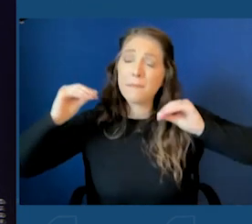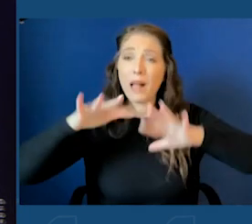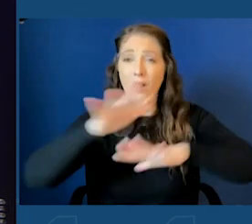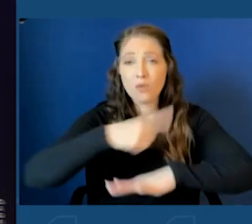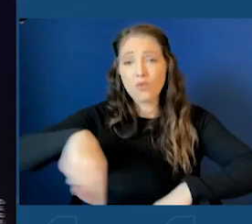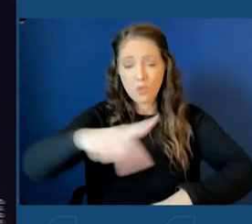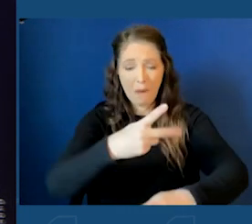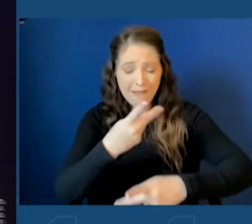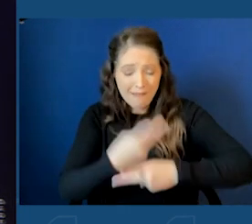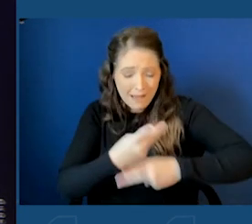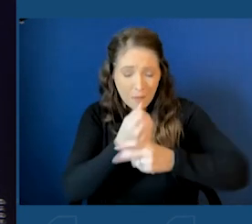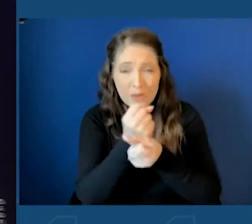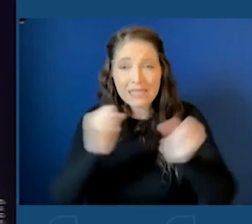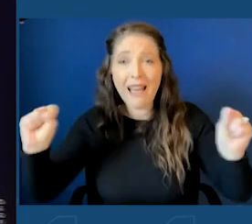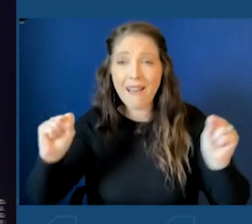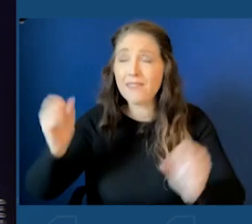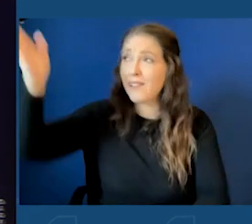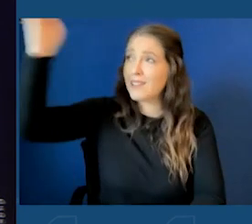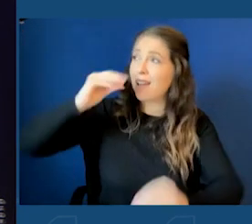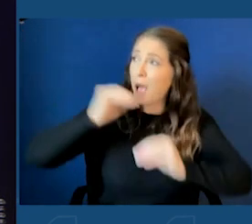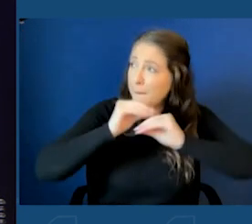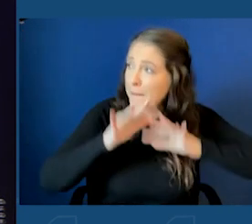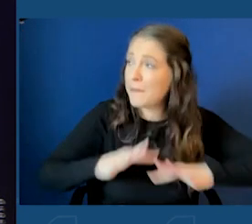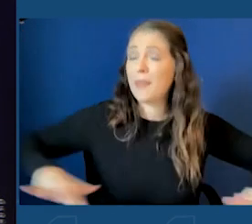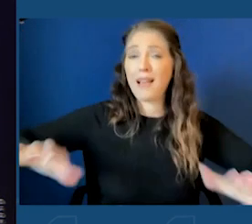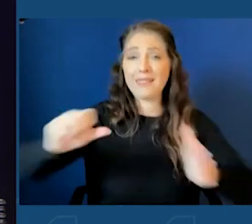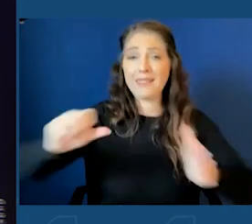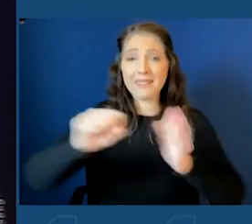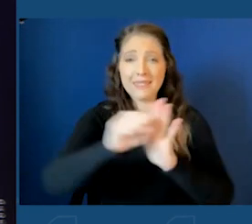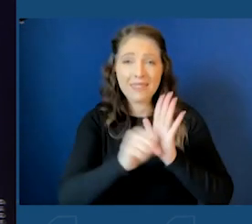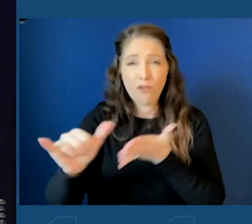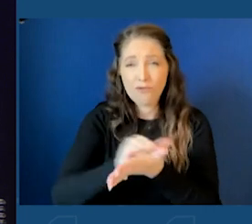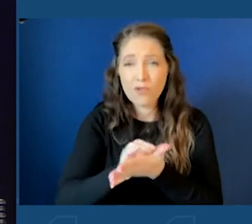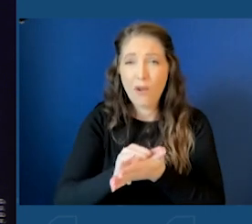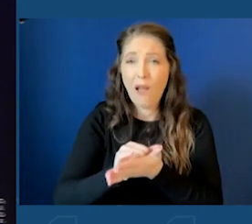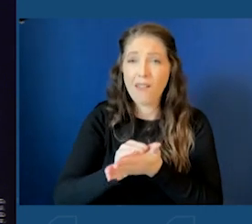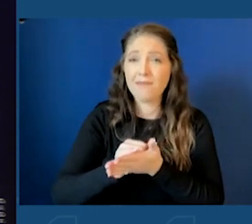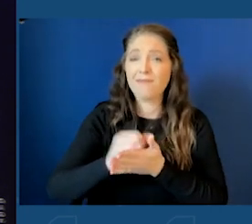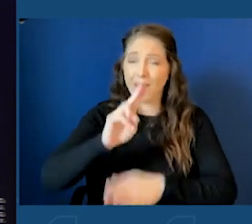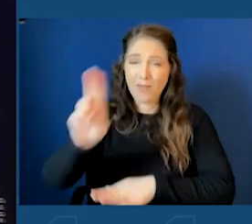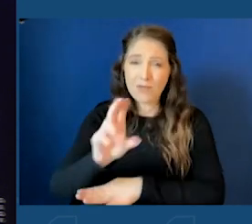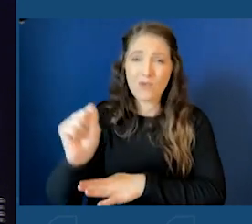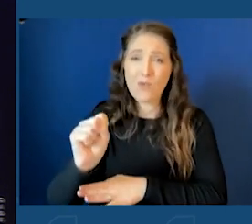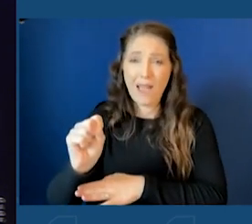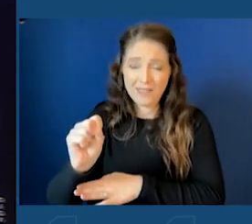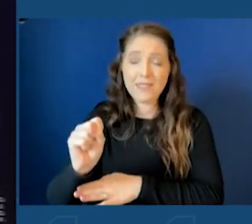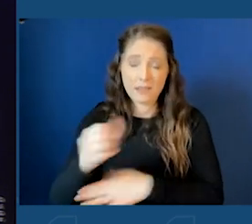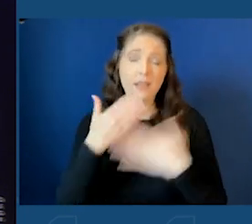safe, and may God bless the great state of New York and the United States of America. Thank you.